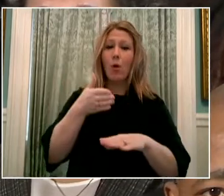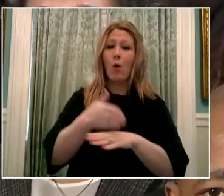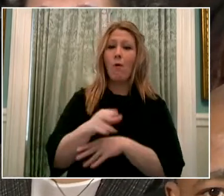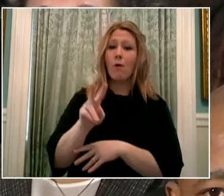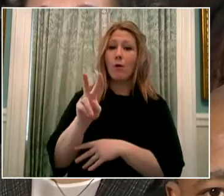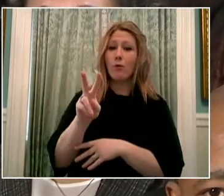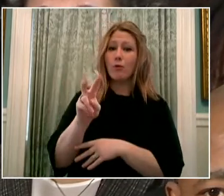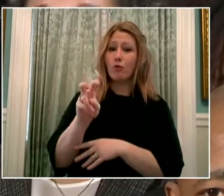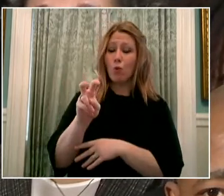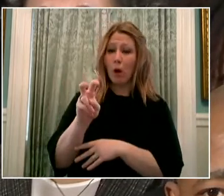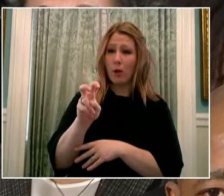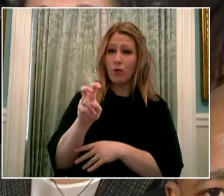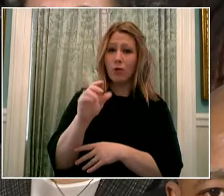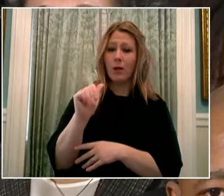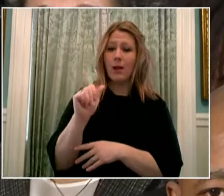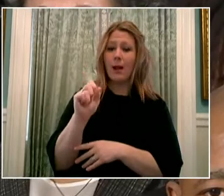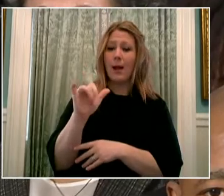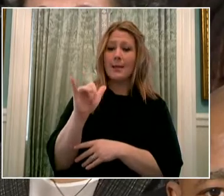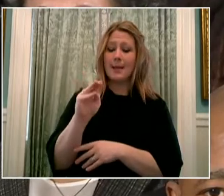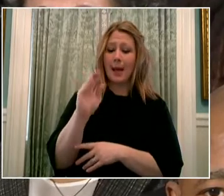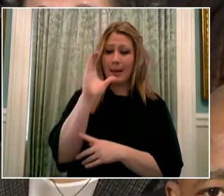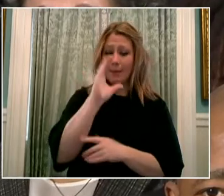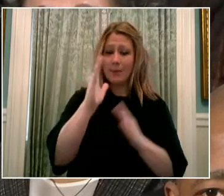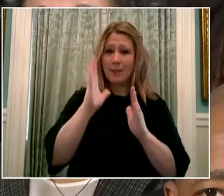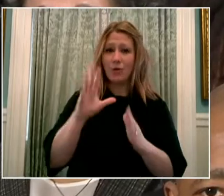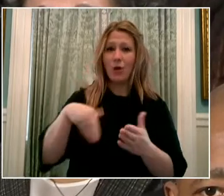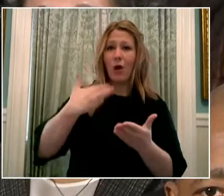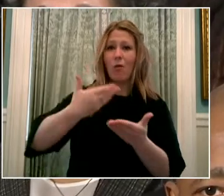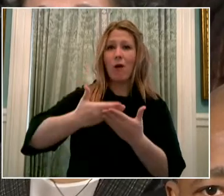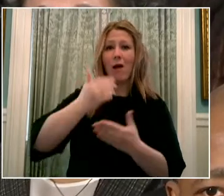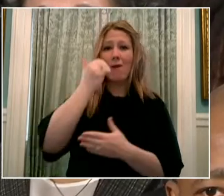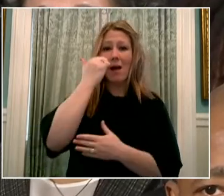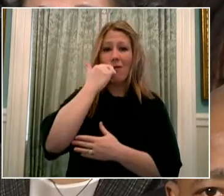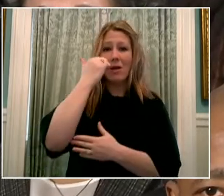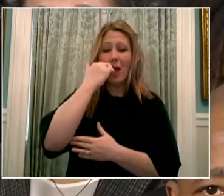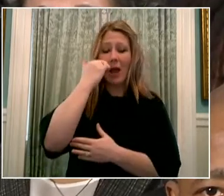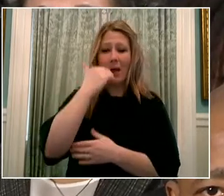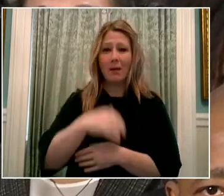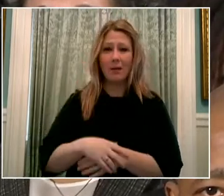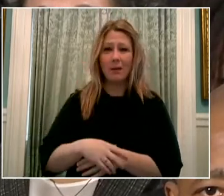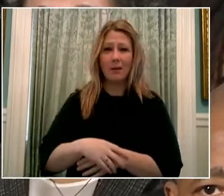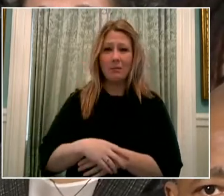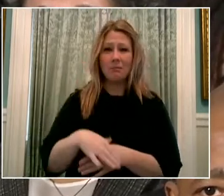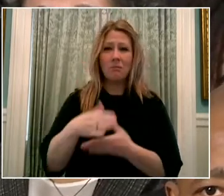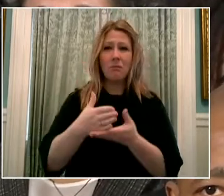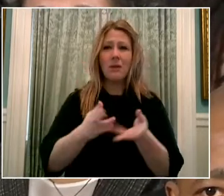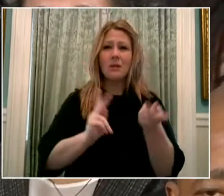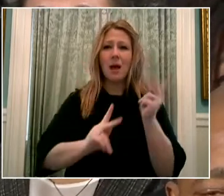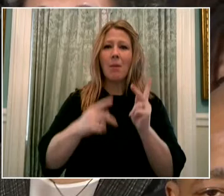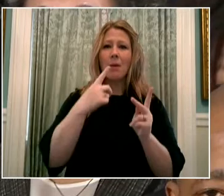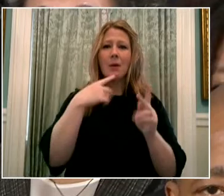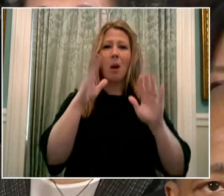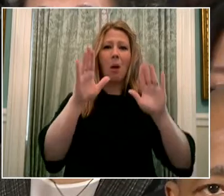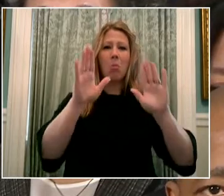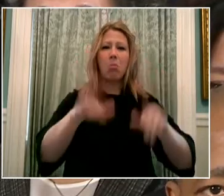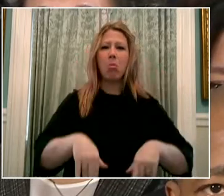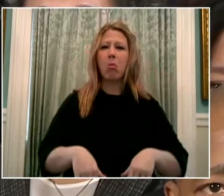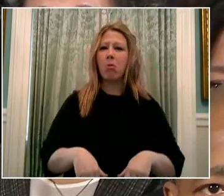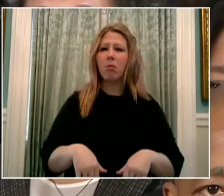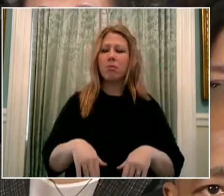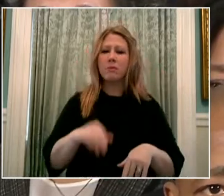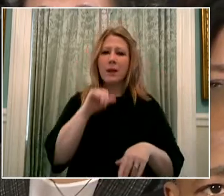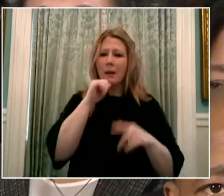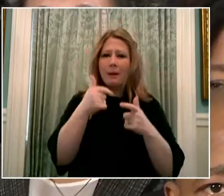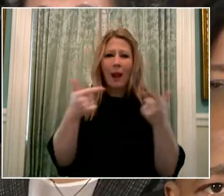York City each day, even though some people say, it's not a big deal, isn't it over? Every day, we are still getting asylum seekers into